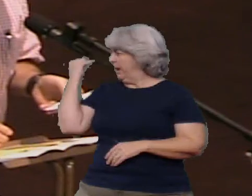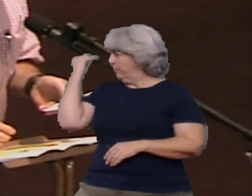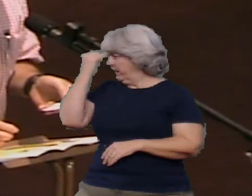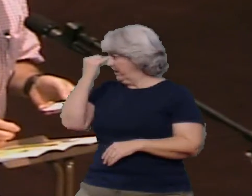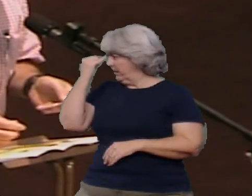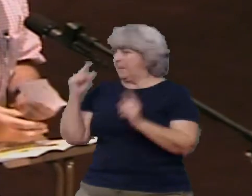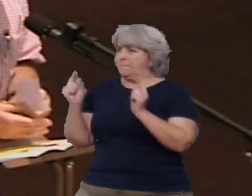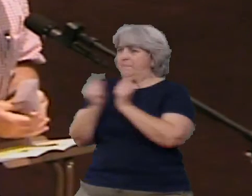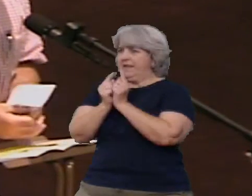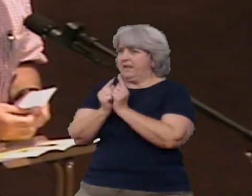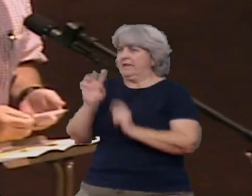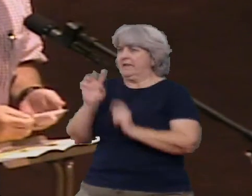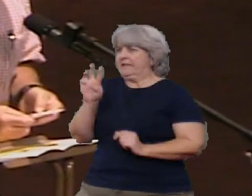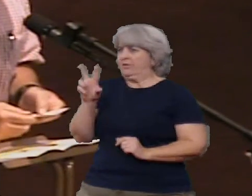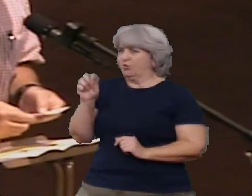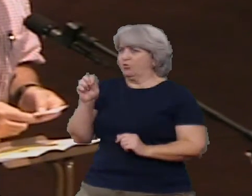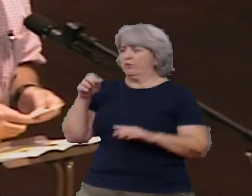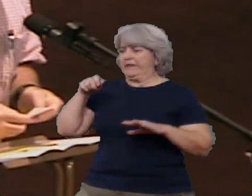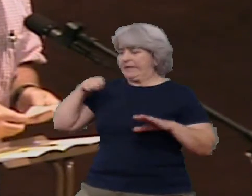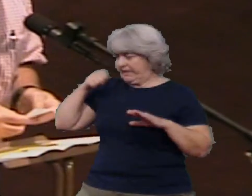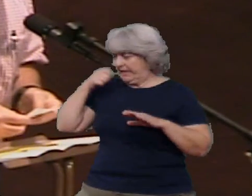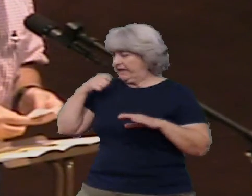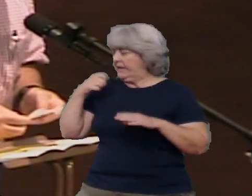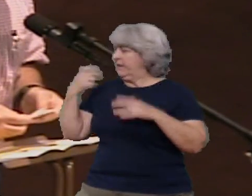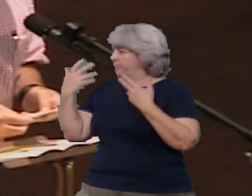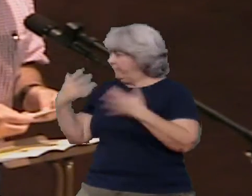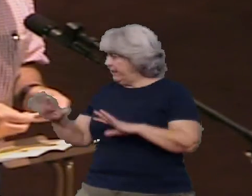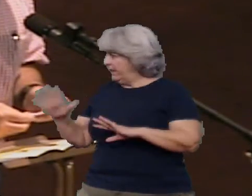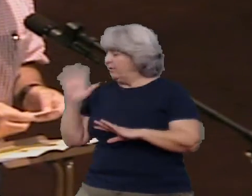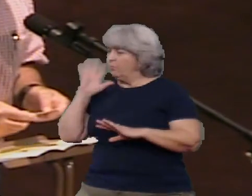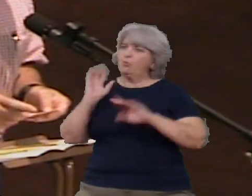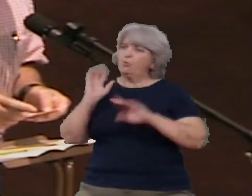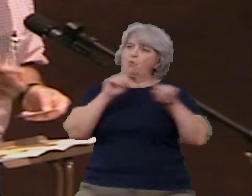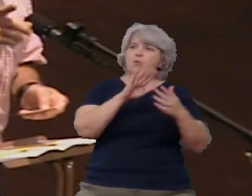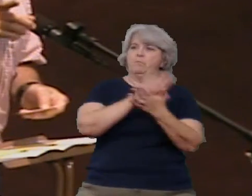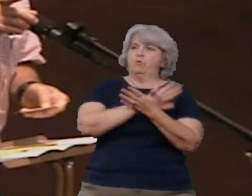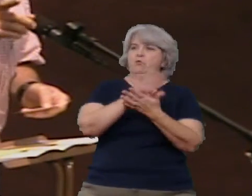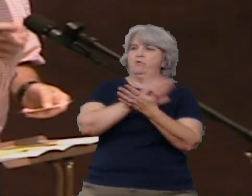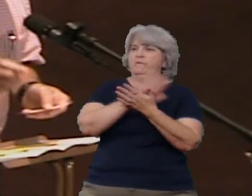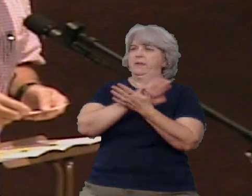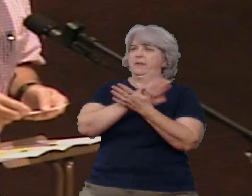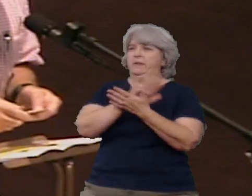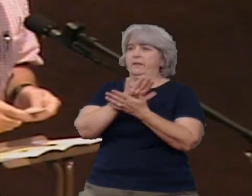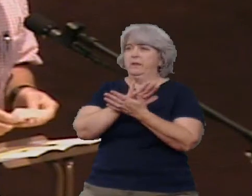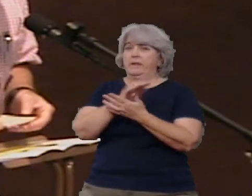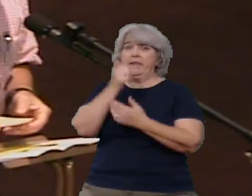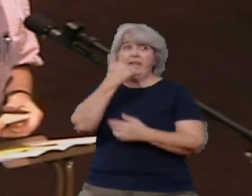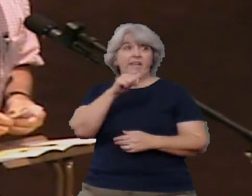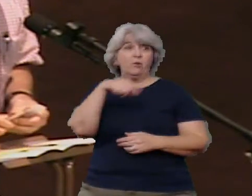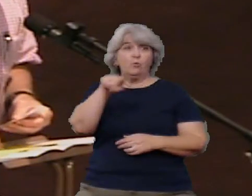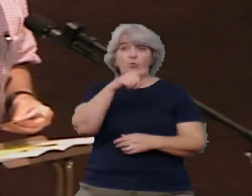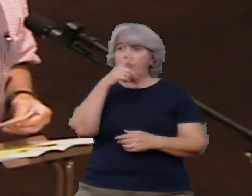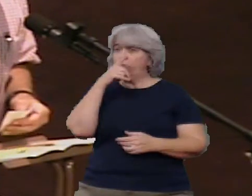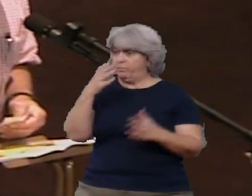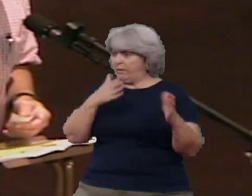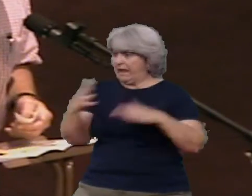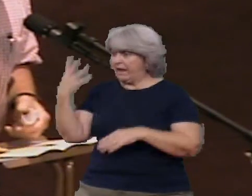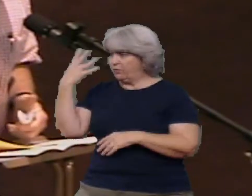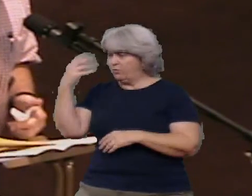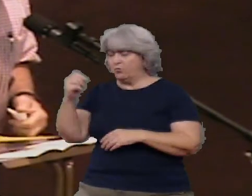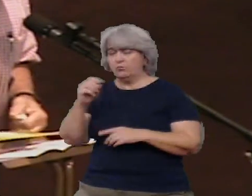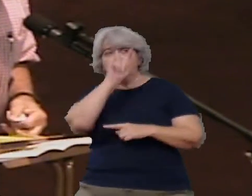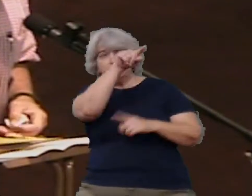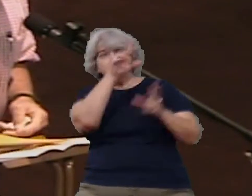movie afterward. And Yvonne would like to meet with everybody that's planning to go back in room number 2 immediately after services